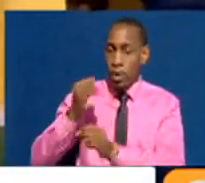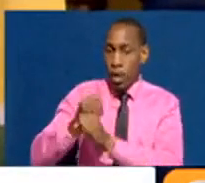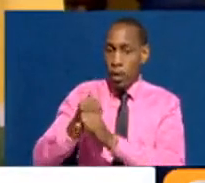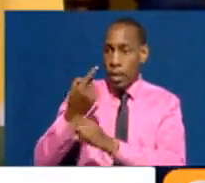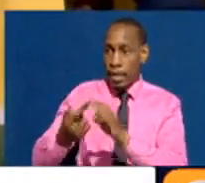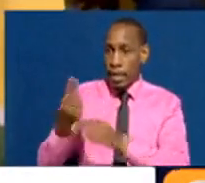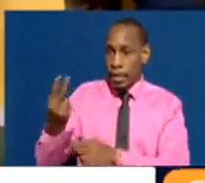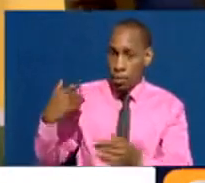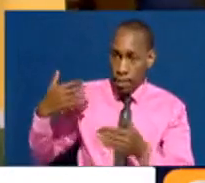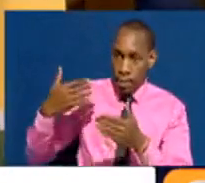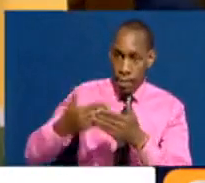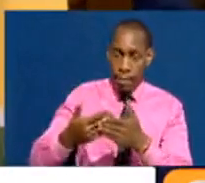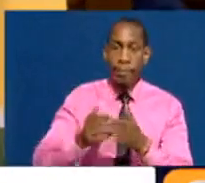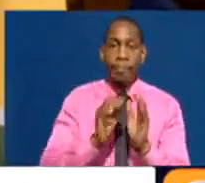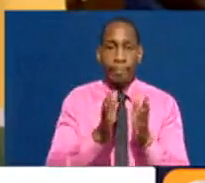2 years.